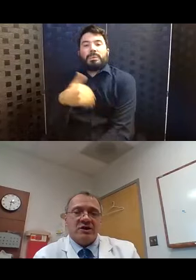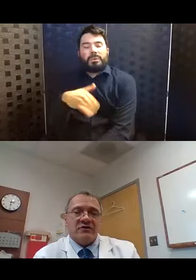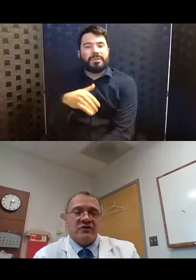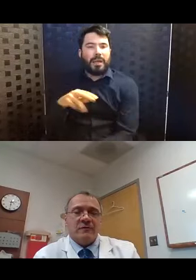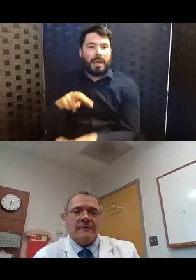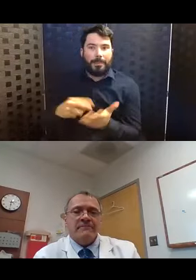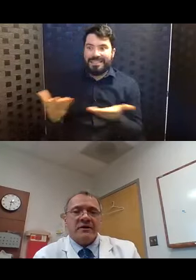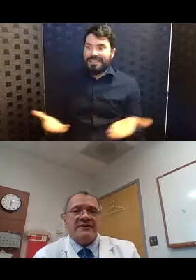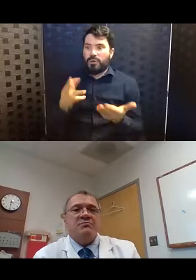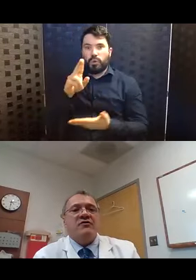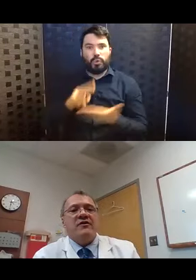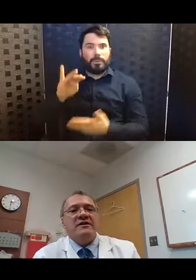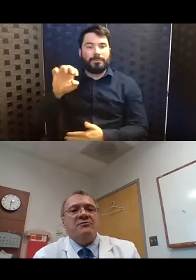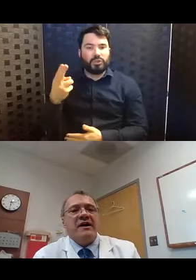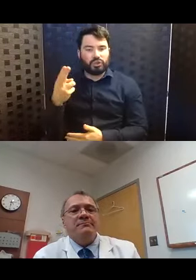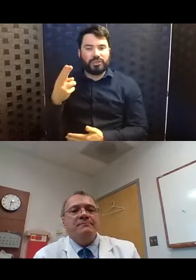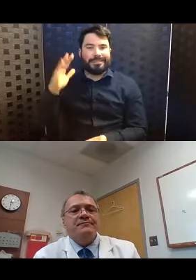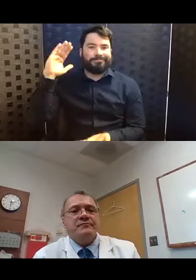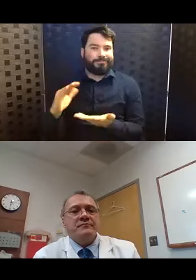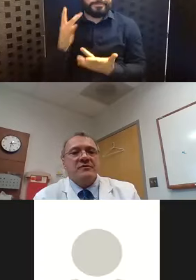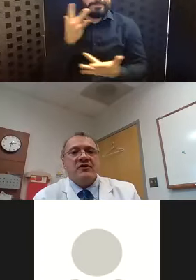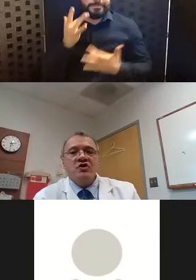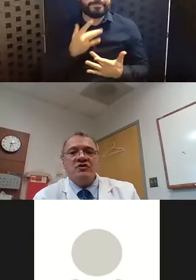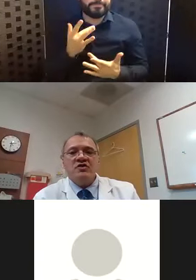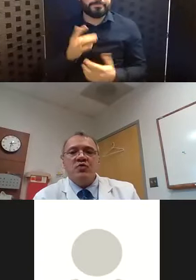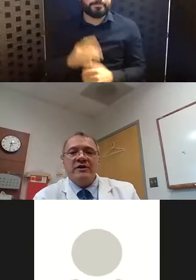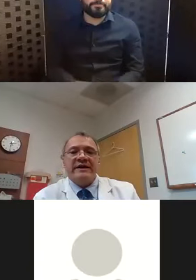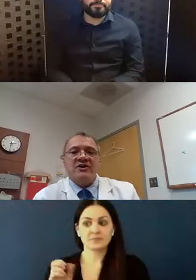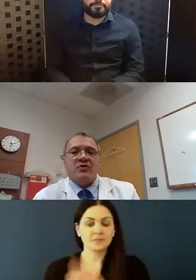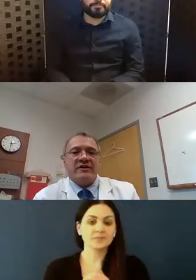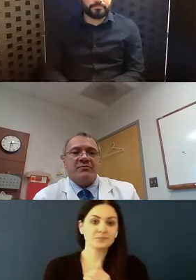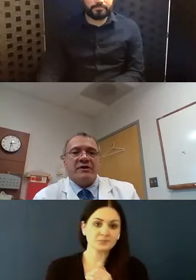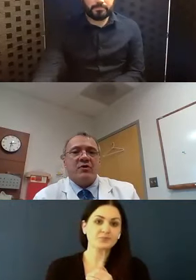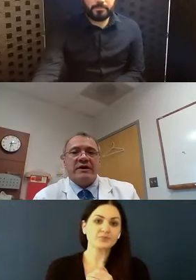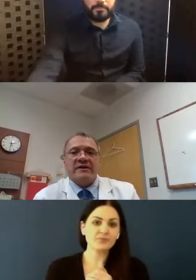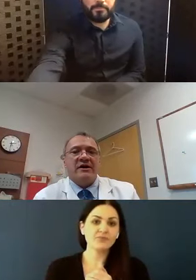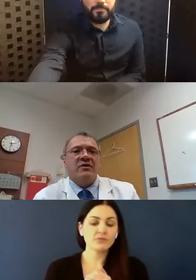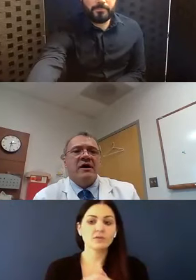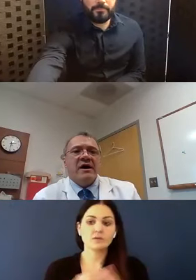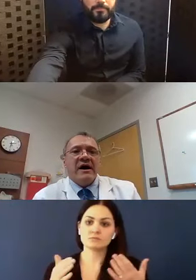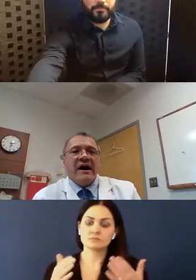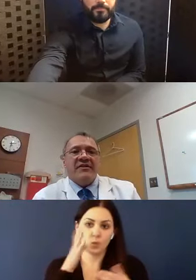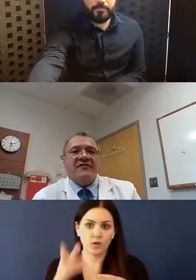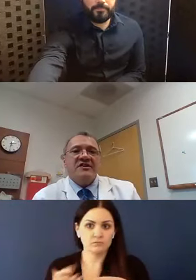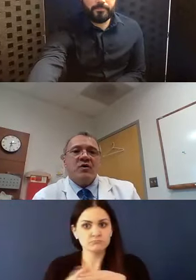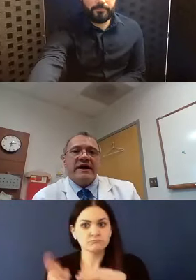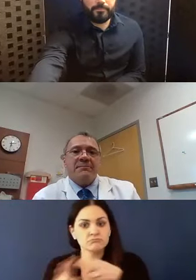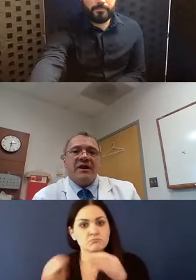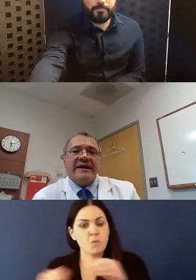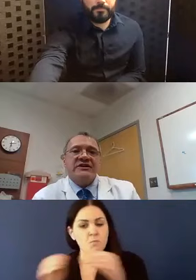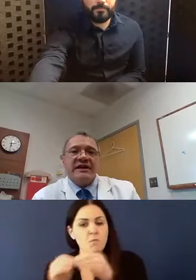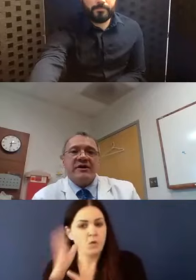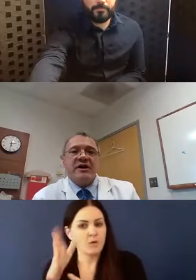of Michigan too. Let's move on. Those will increase pretty quickly though. The phase